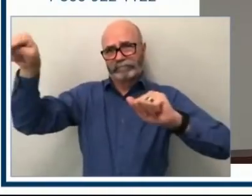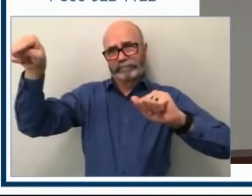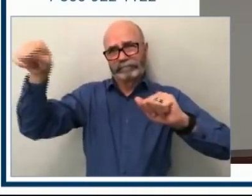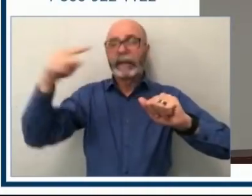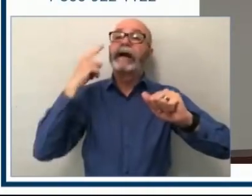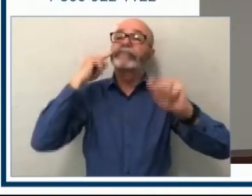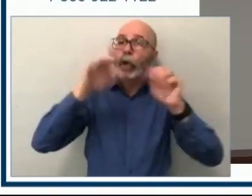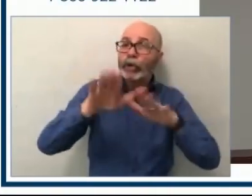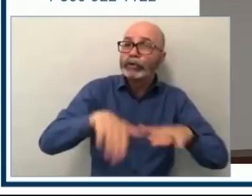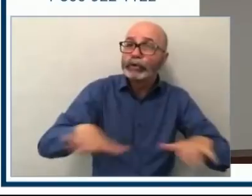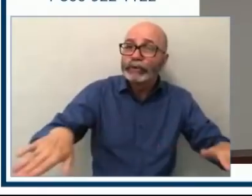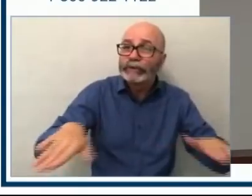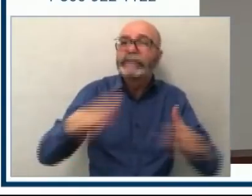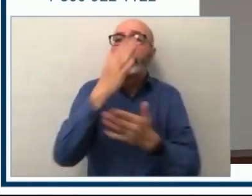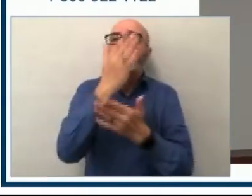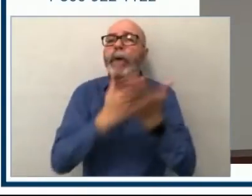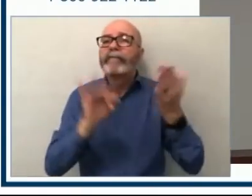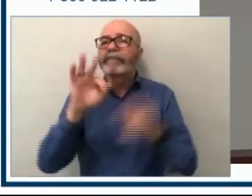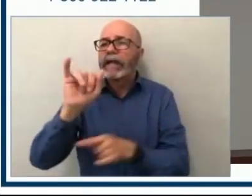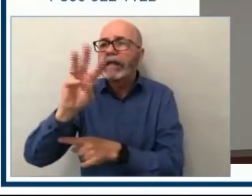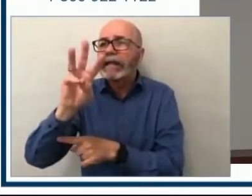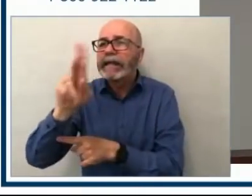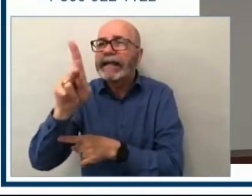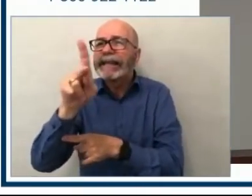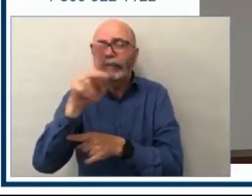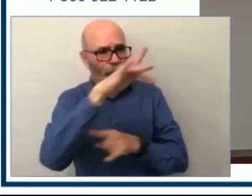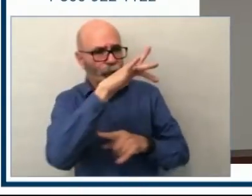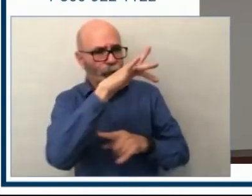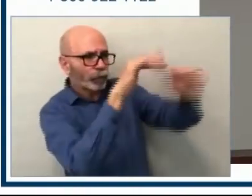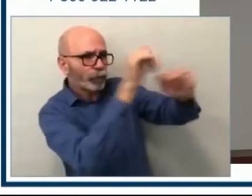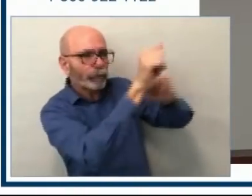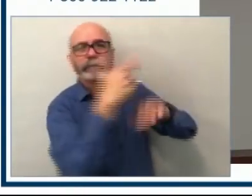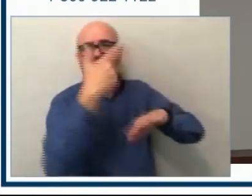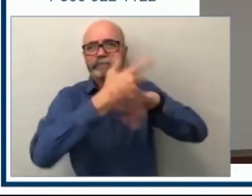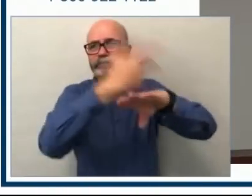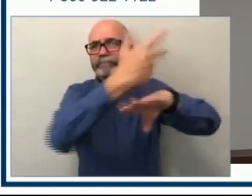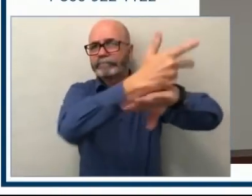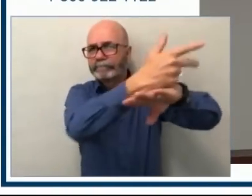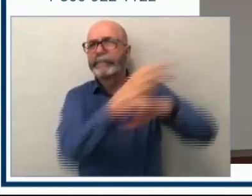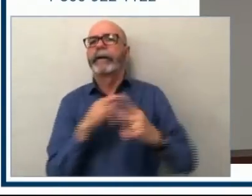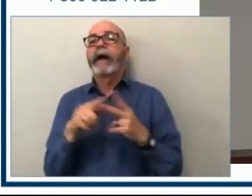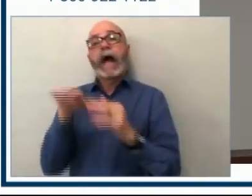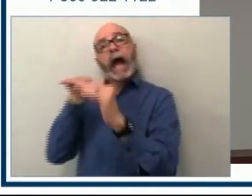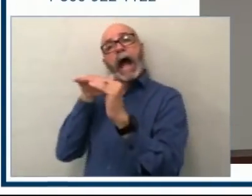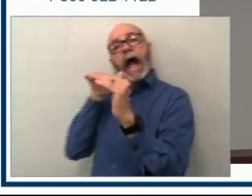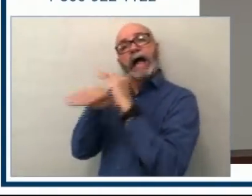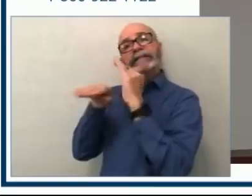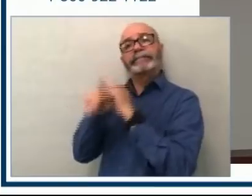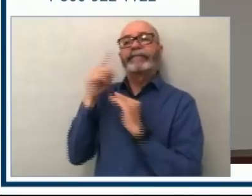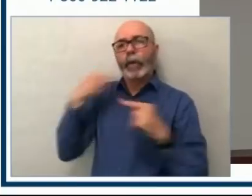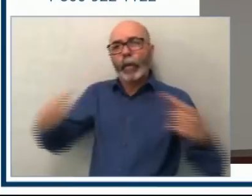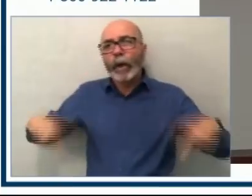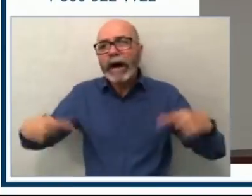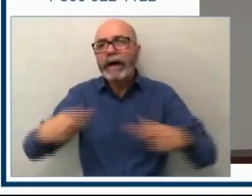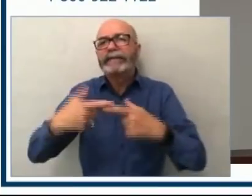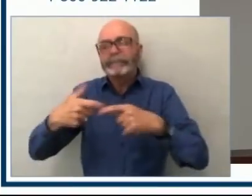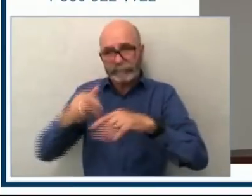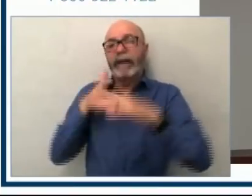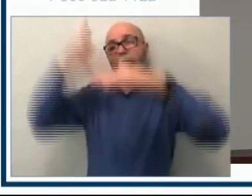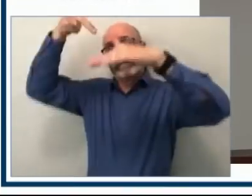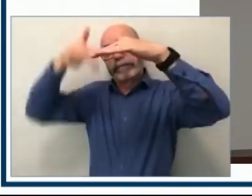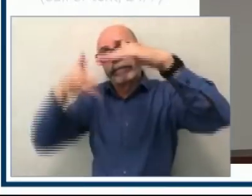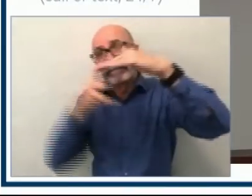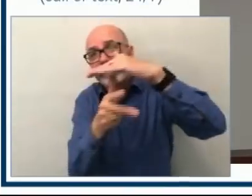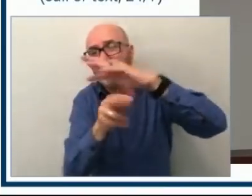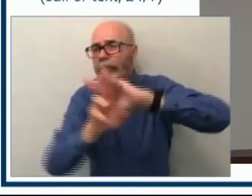IWK. They've increased the number of accessible parking spots within the parkade. The vaccine appointments are